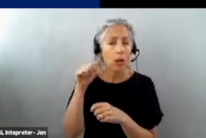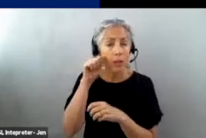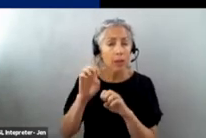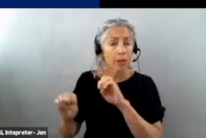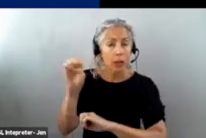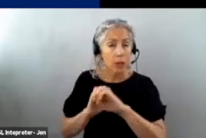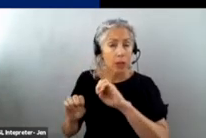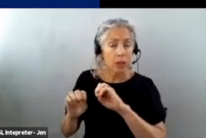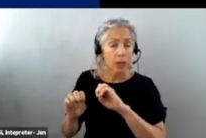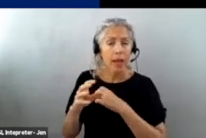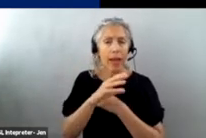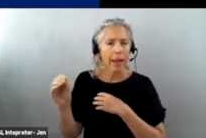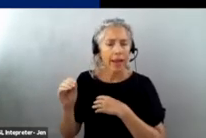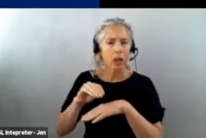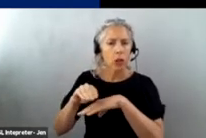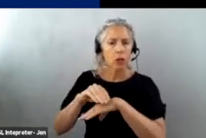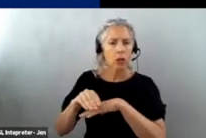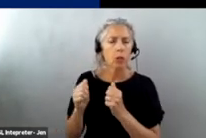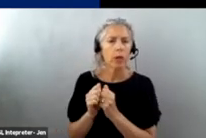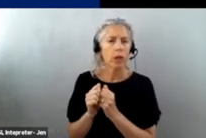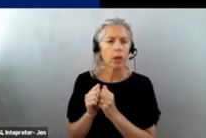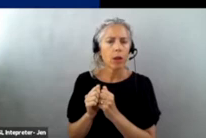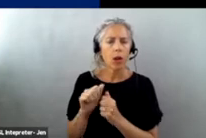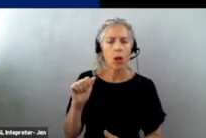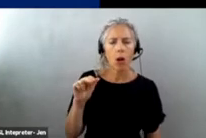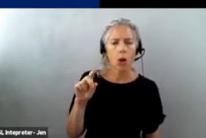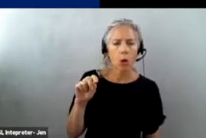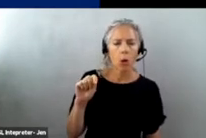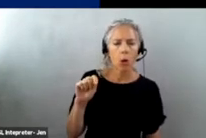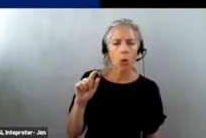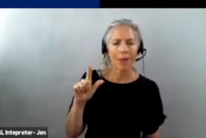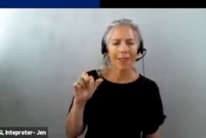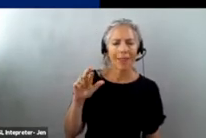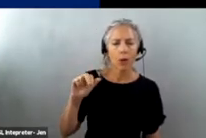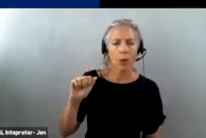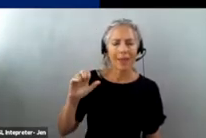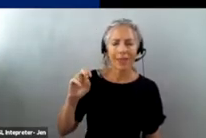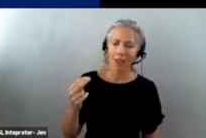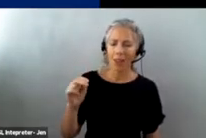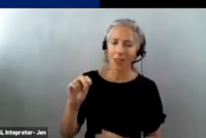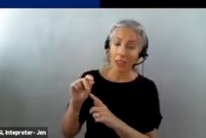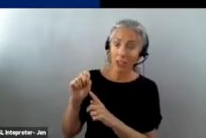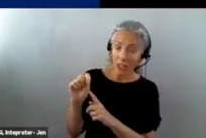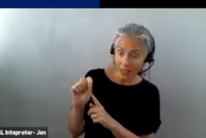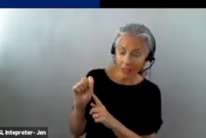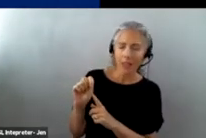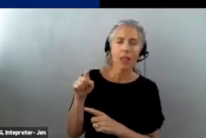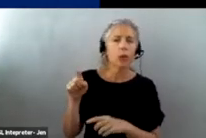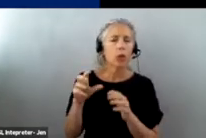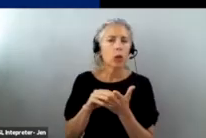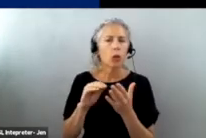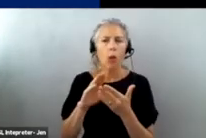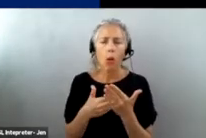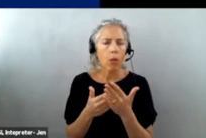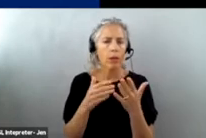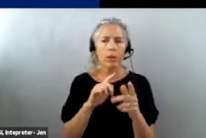evaluation, as well as the consultation with an otolaryngologist. And at that point, you can learn about all the different technology that there currently